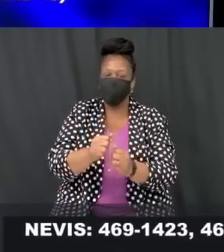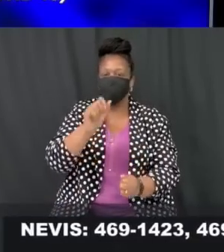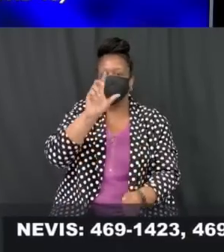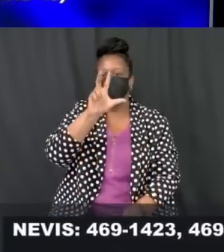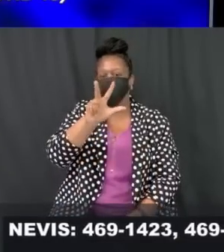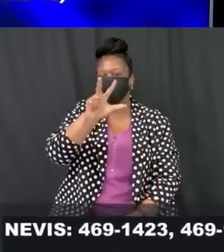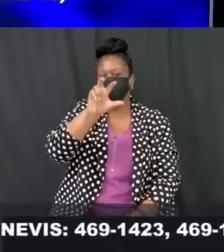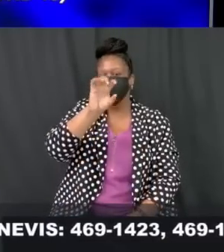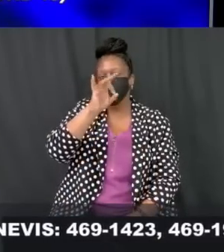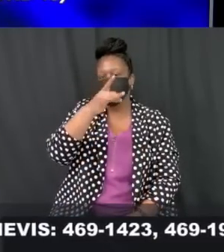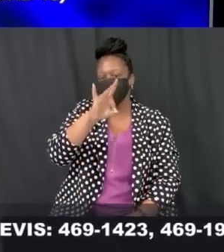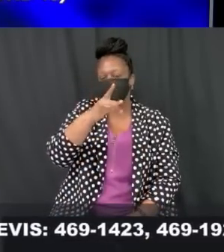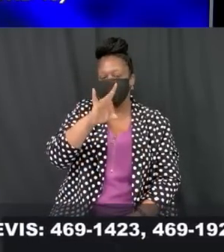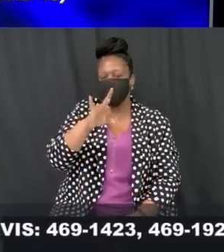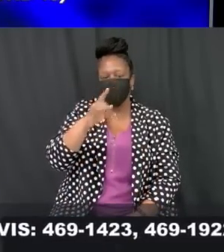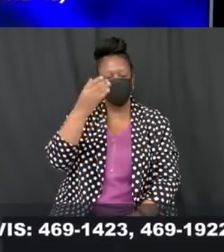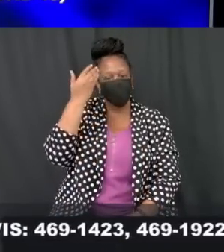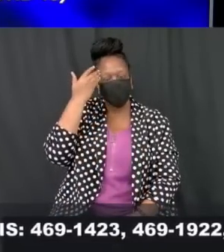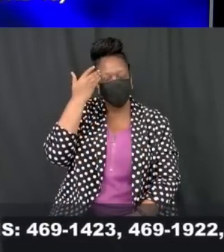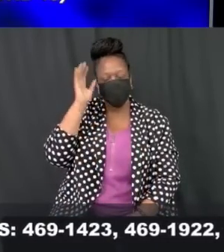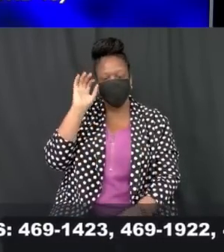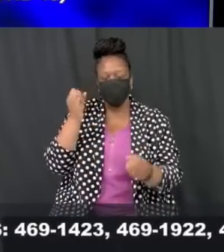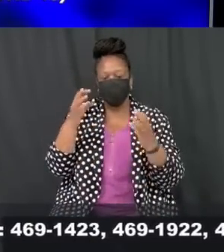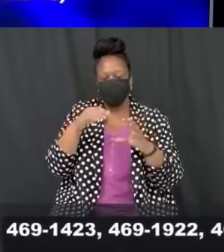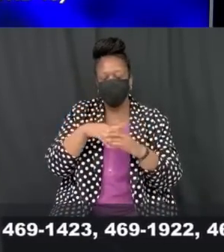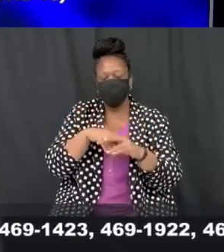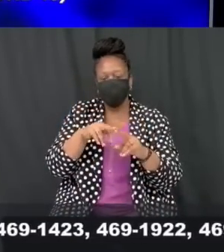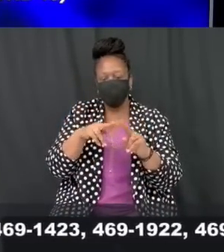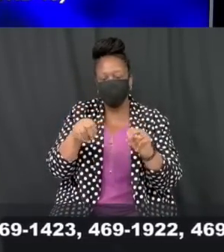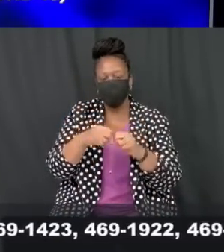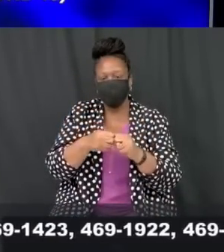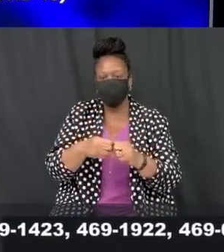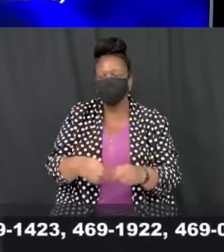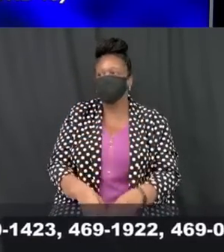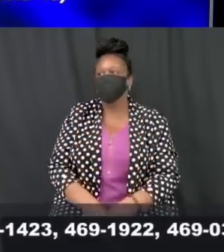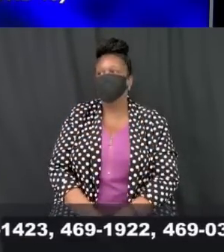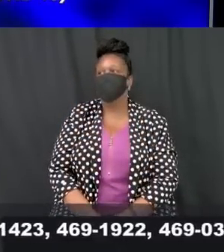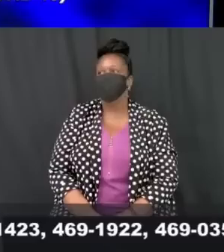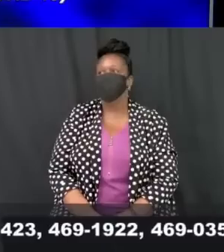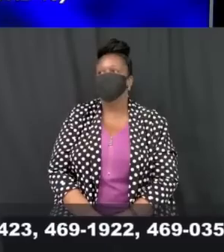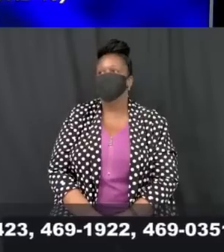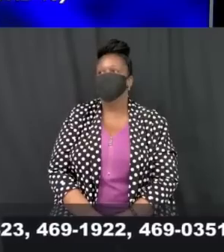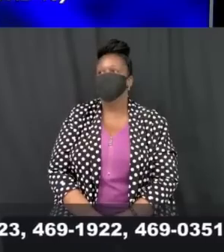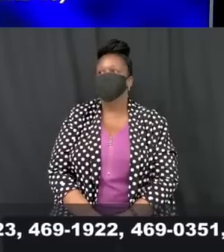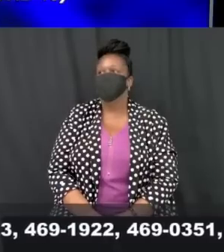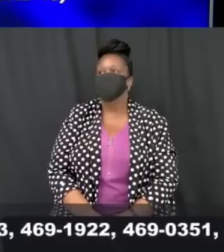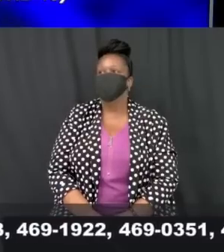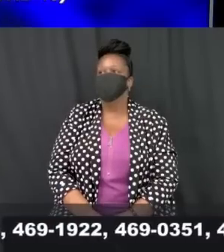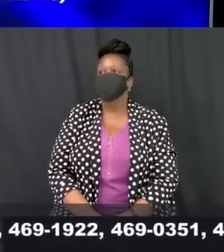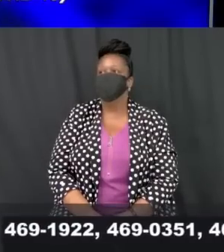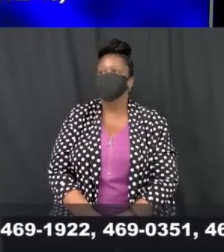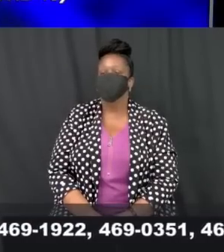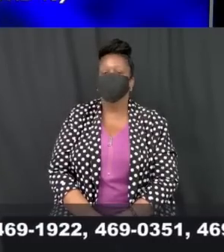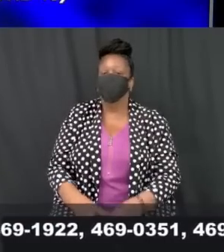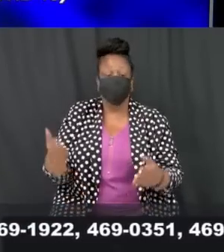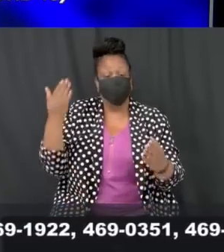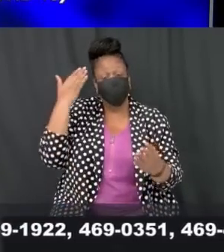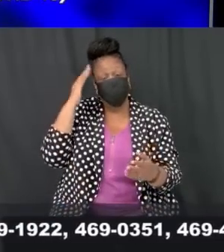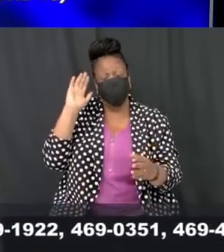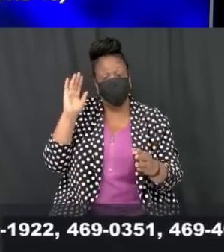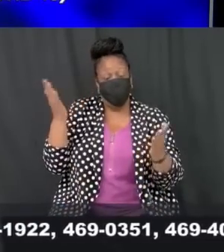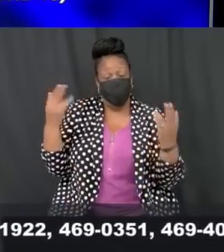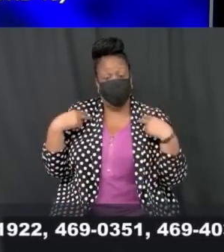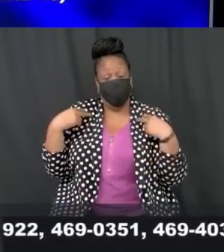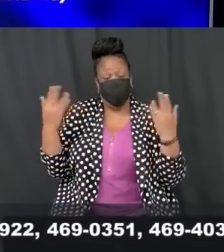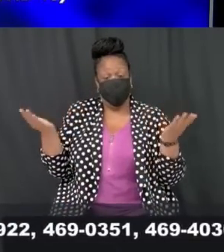318. In terms of the active cases in Nevis, I don't have that figure at